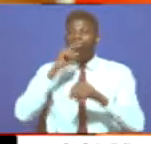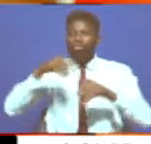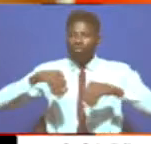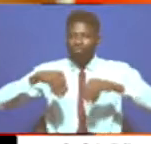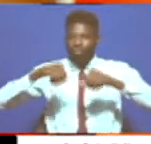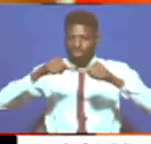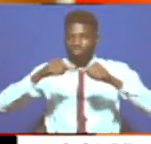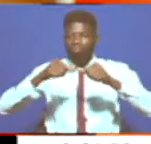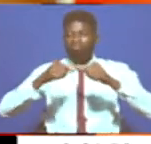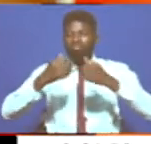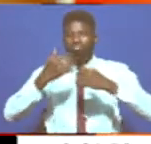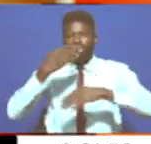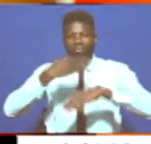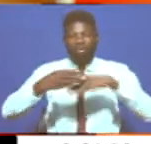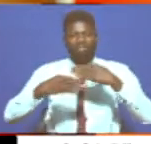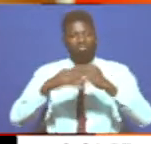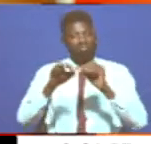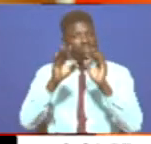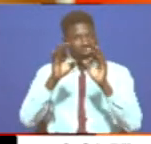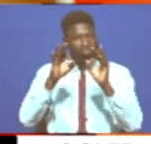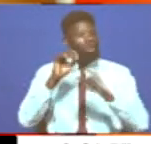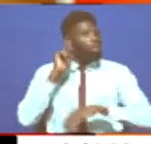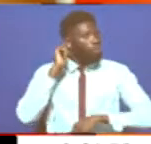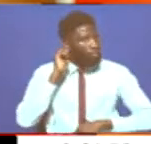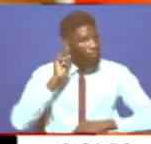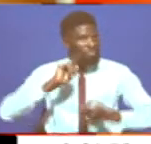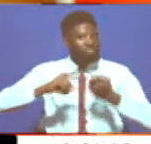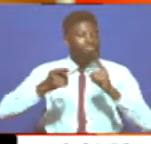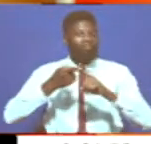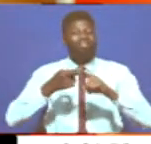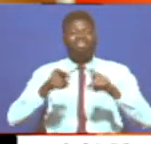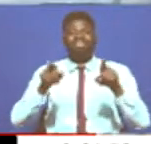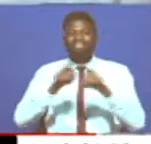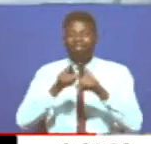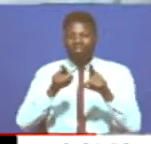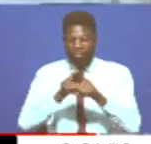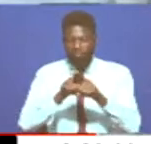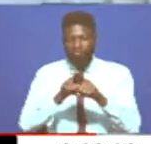works and services, compliance to standards and remedial measures.